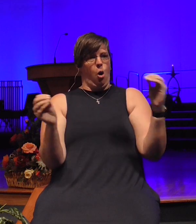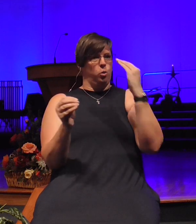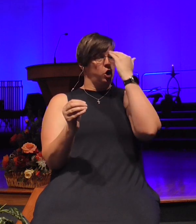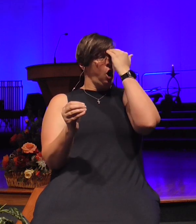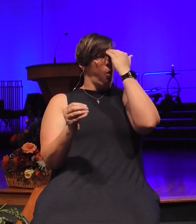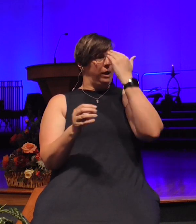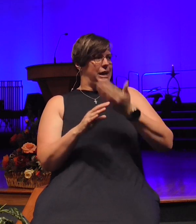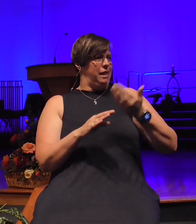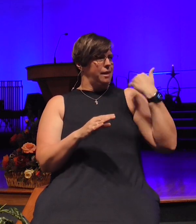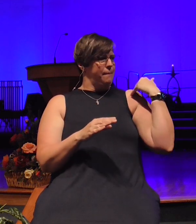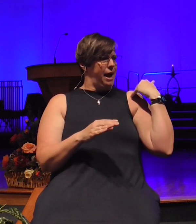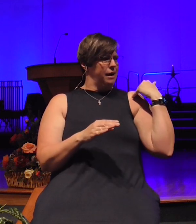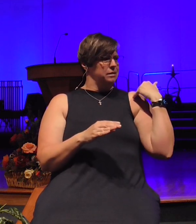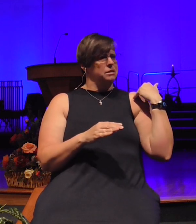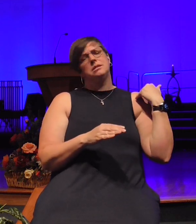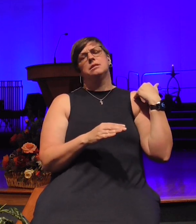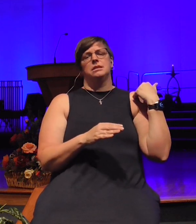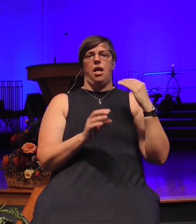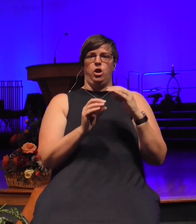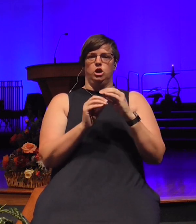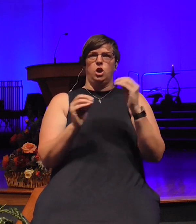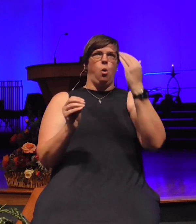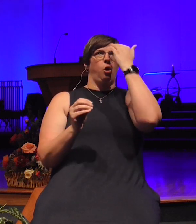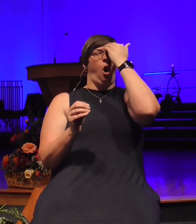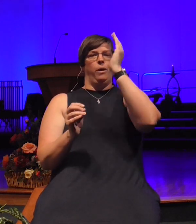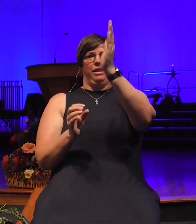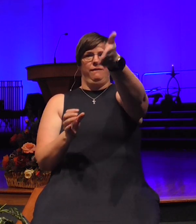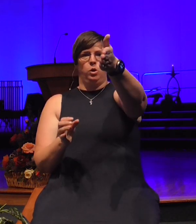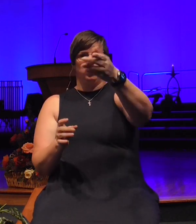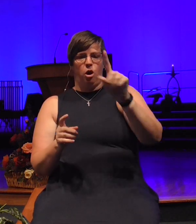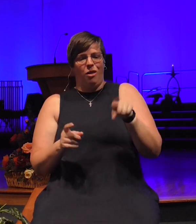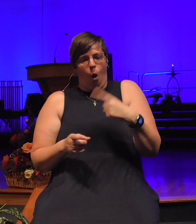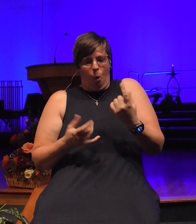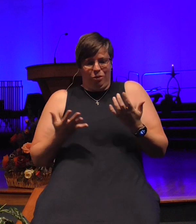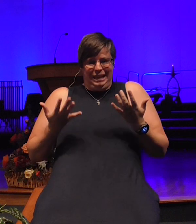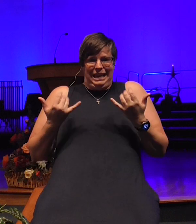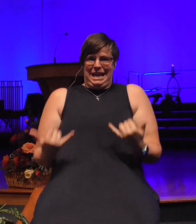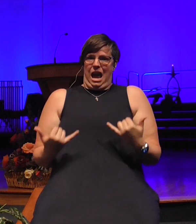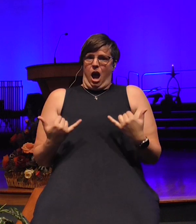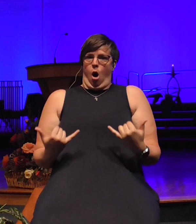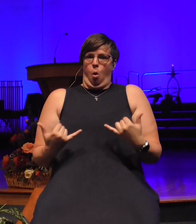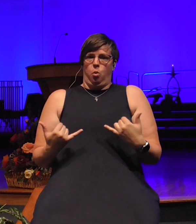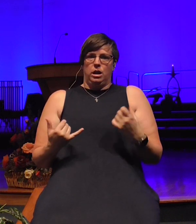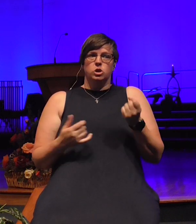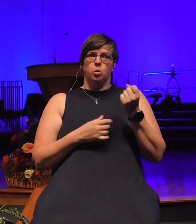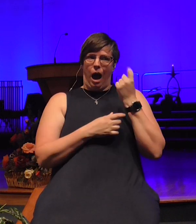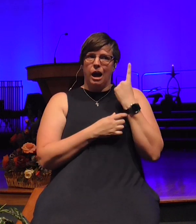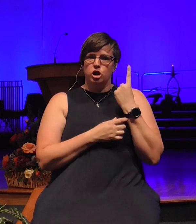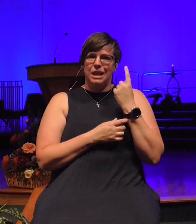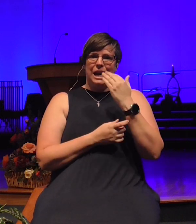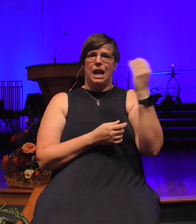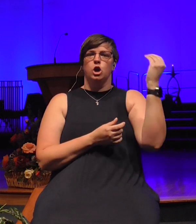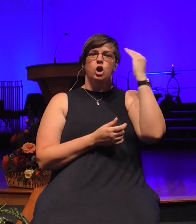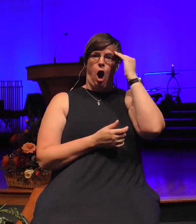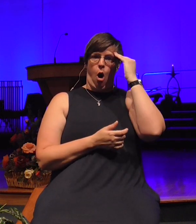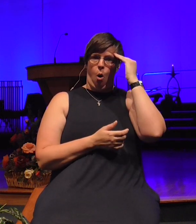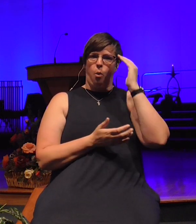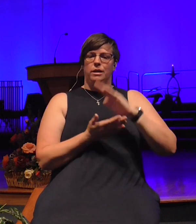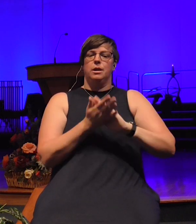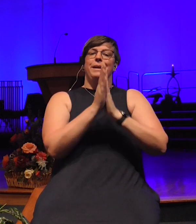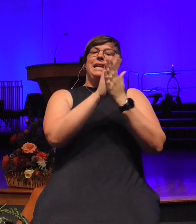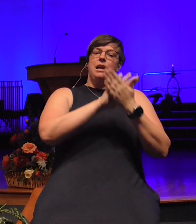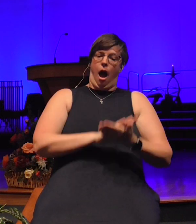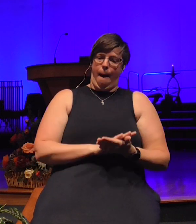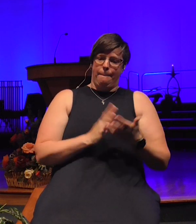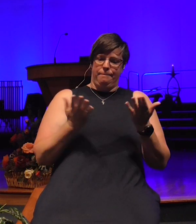in the past. There is no knowing in the future. There is only this present moment to know and understand and become